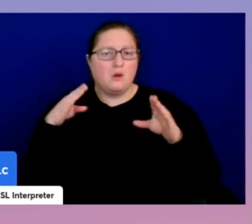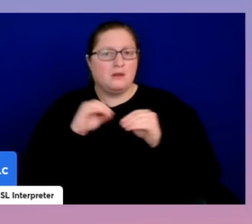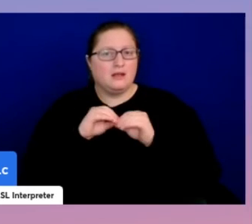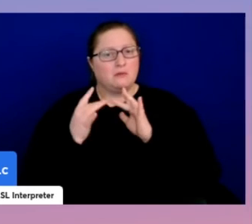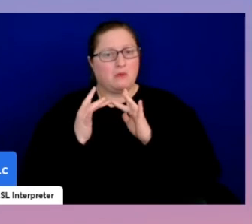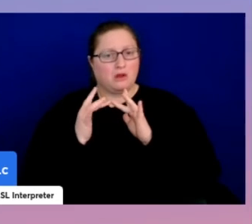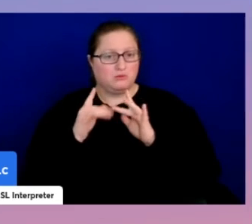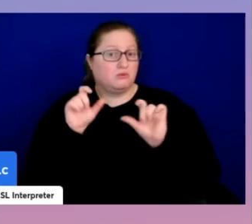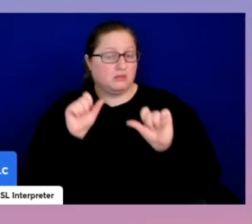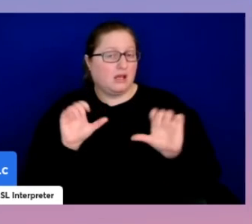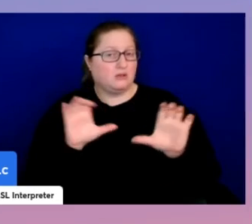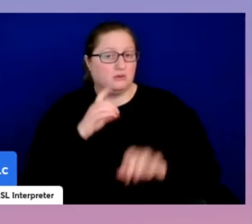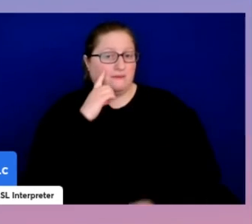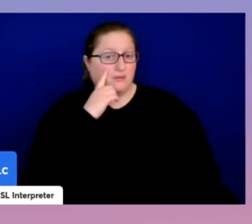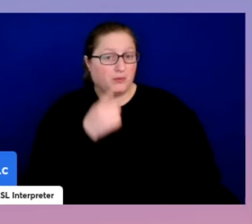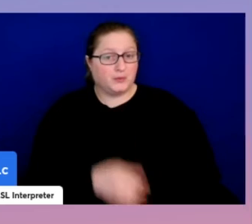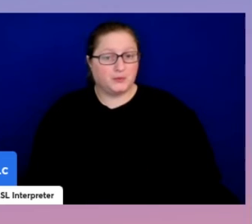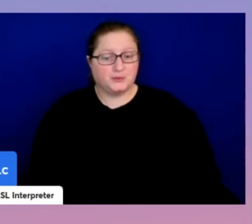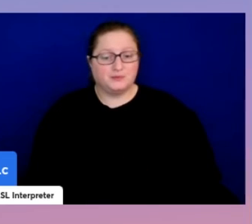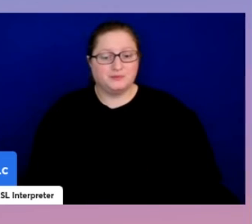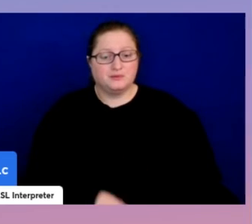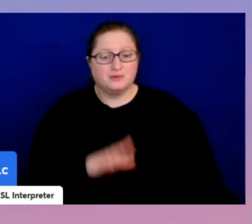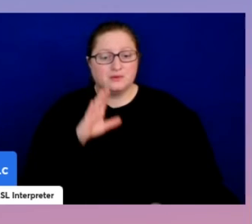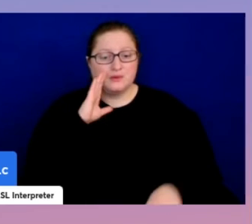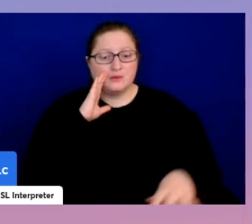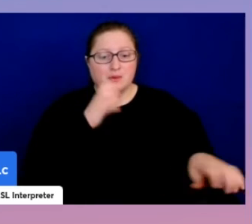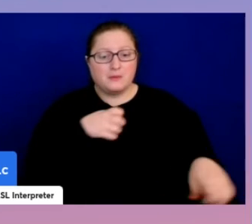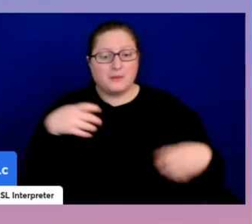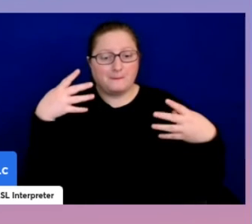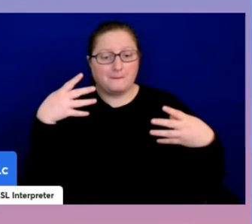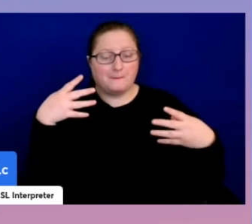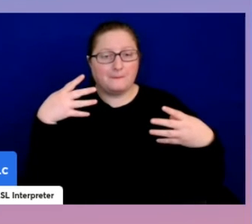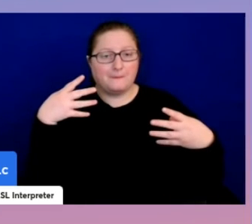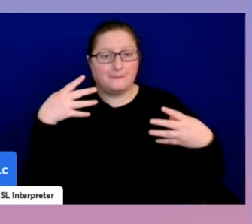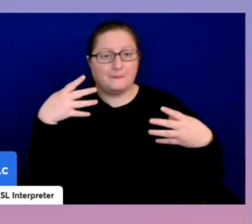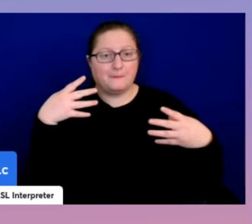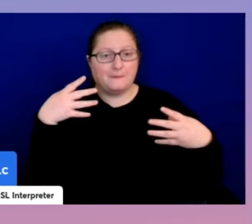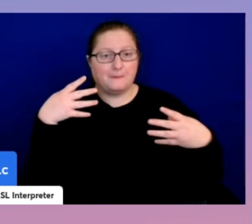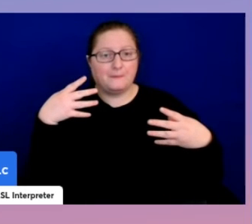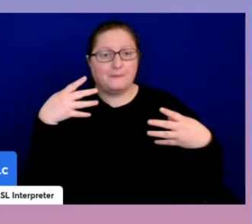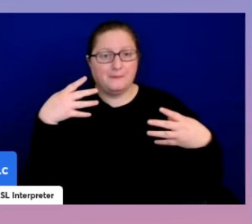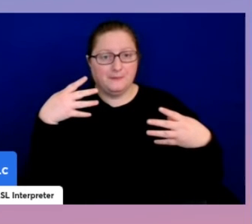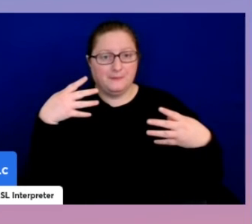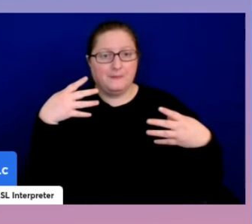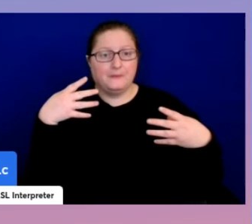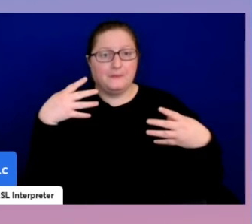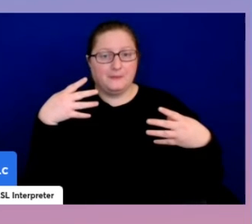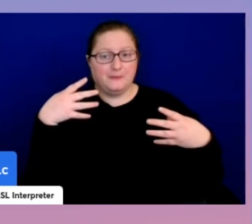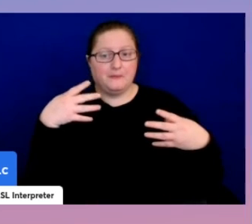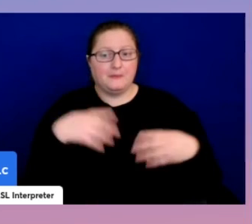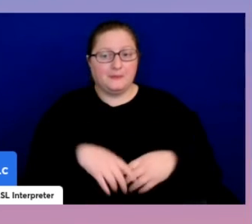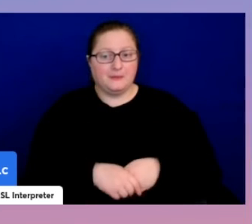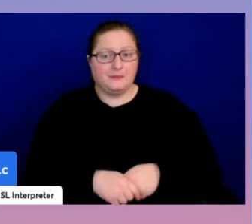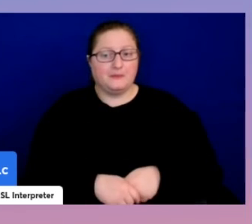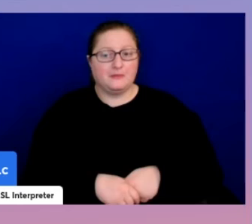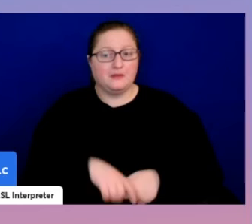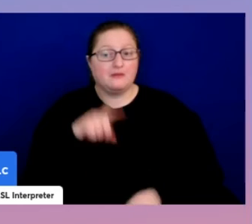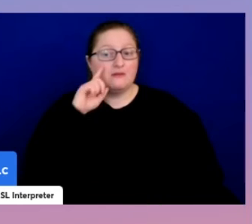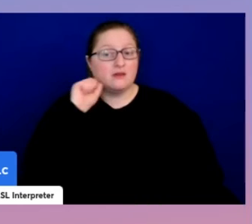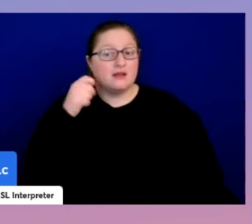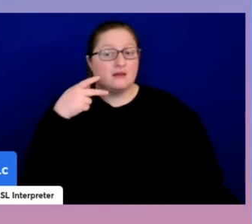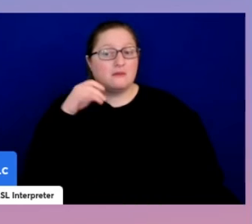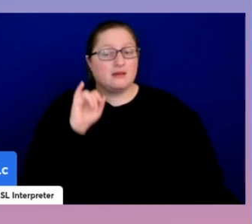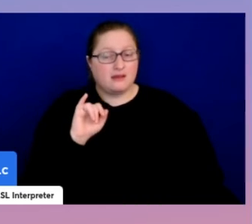that. So I just put it up here first. Okay, and then for the API, I